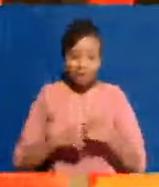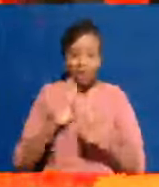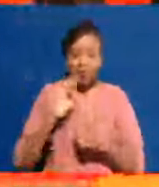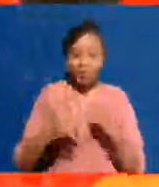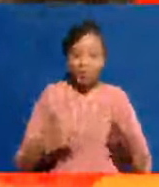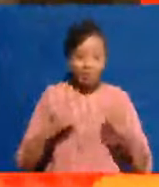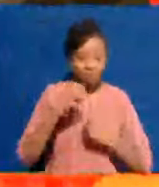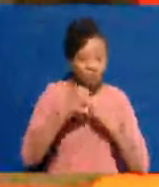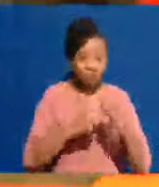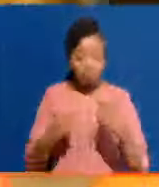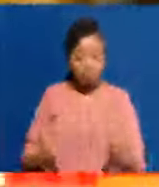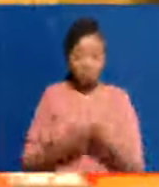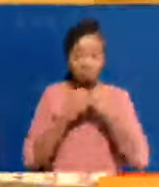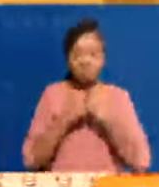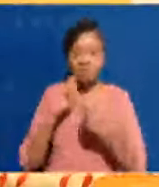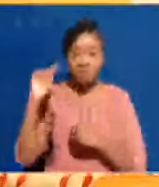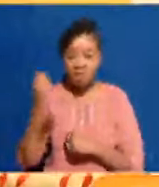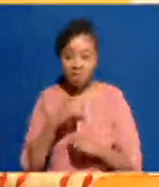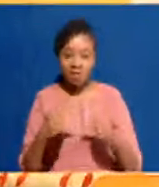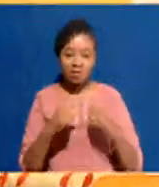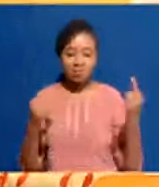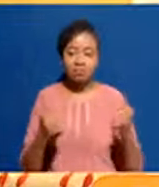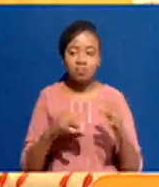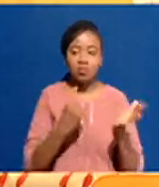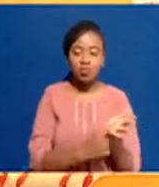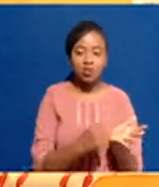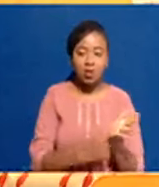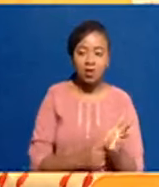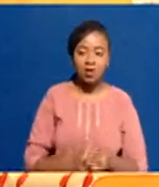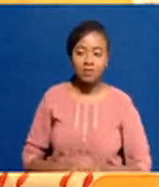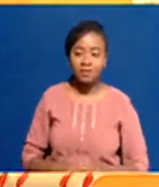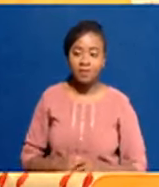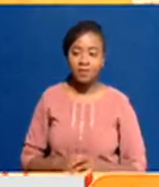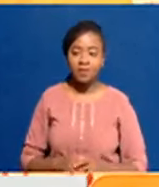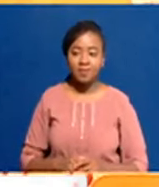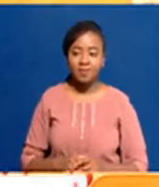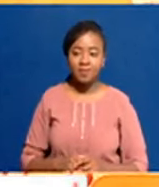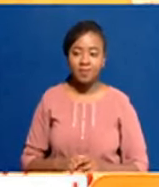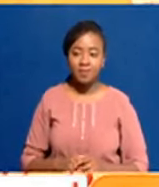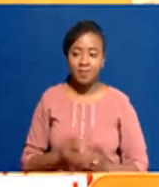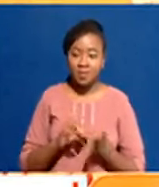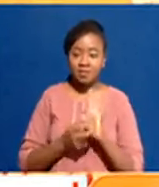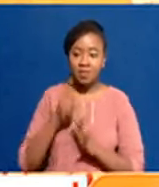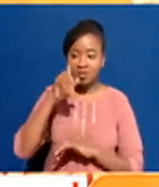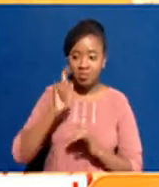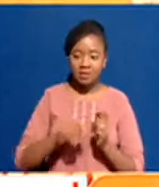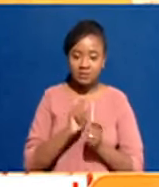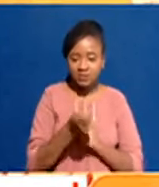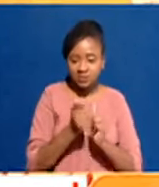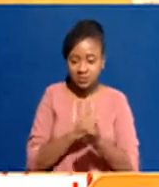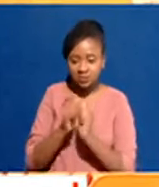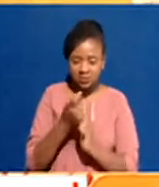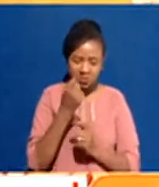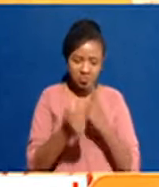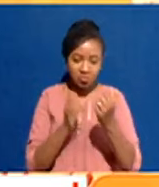Kenyan boxers against their Ugandan counterparts. Alafu urudi tena, ni lazima kutakuwa na change ile kidogo.